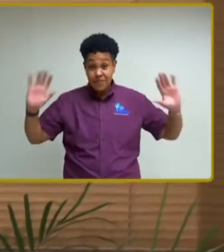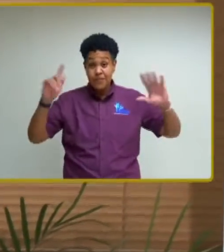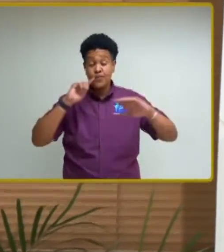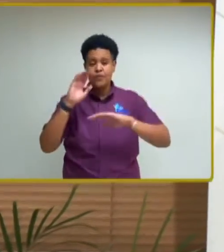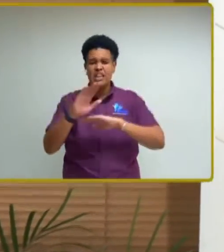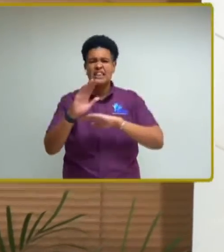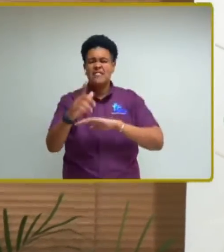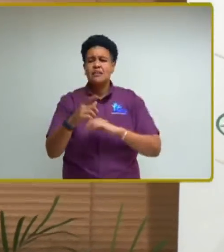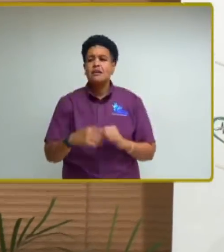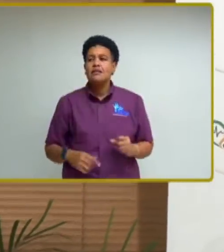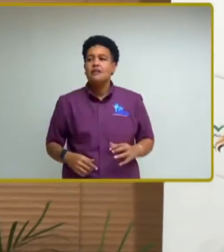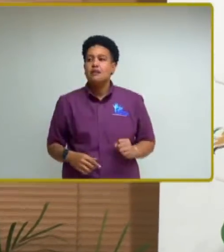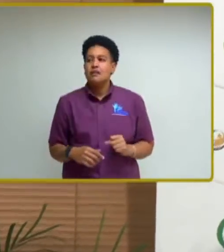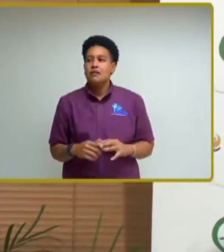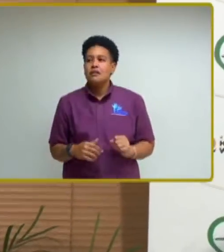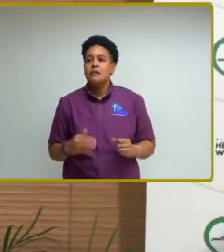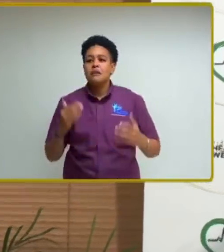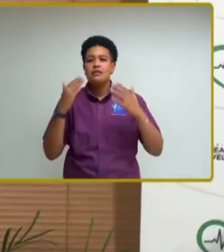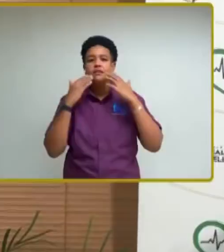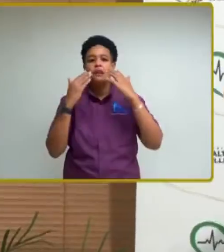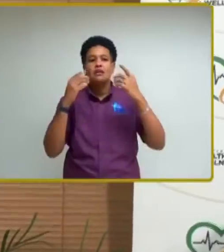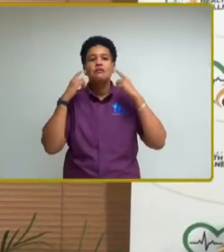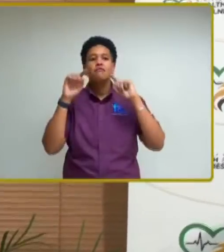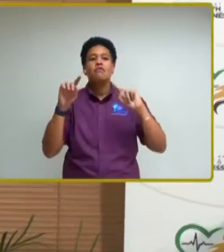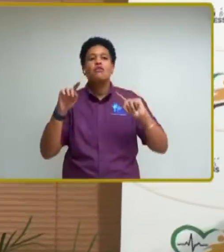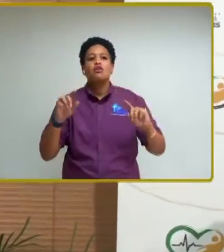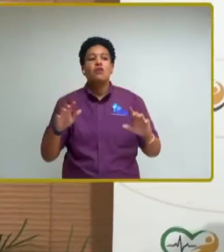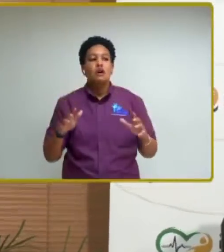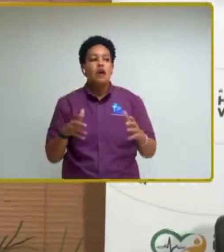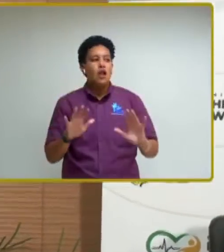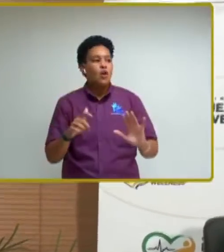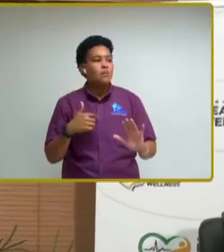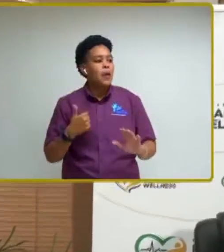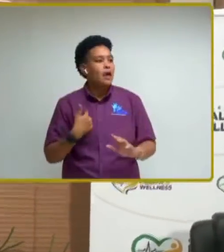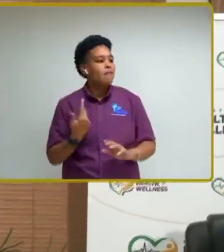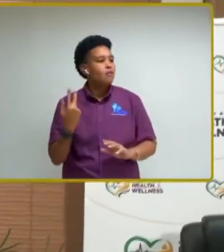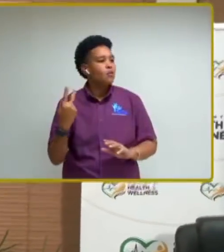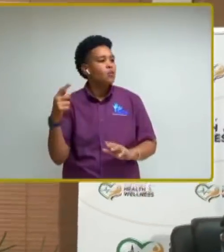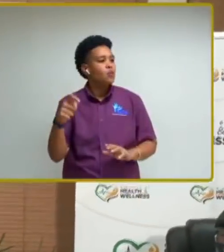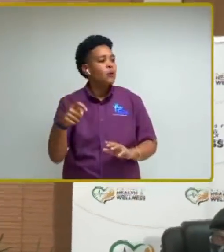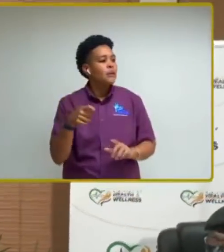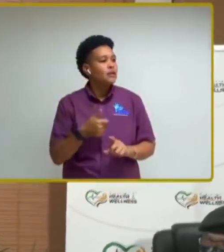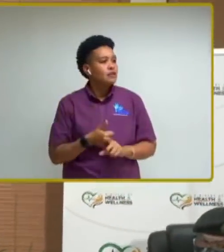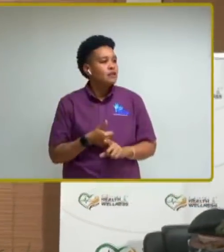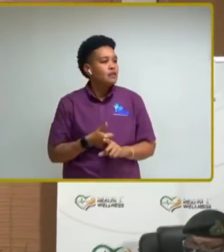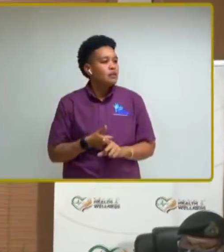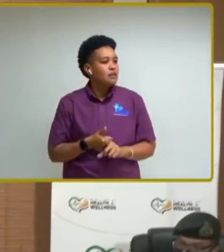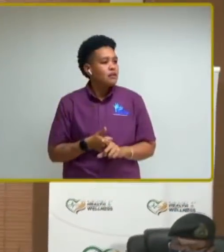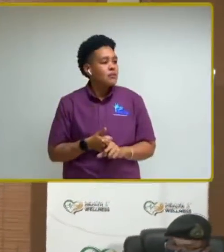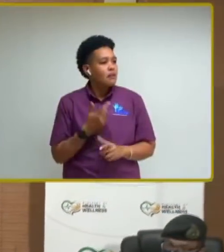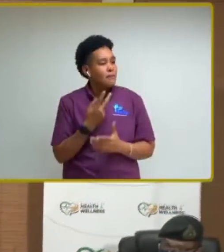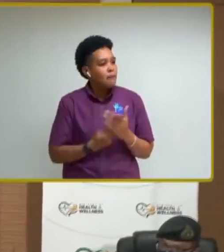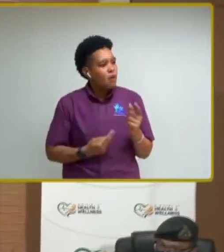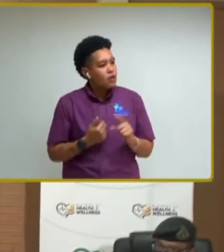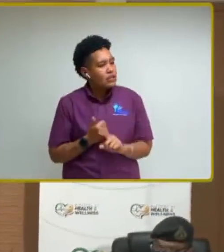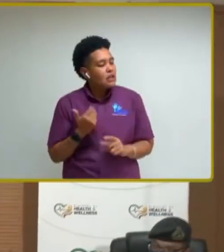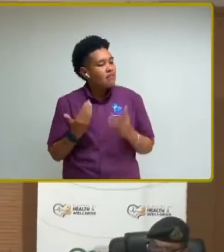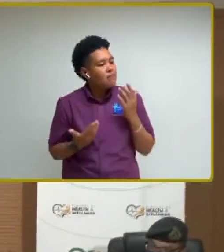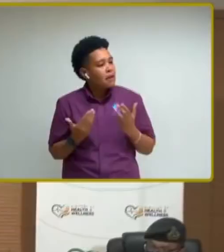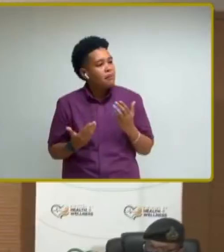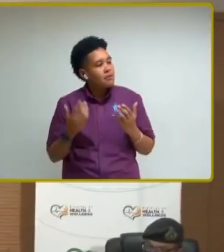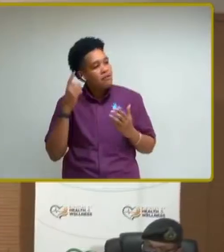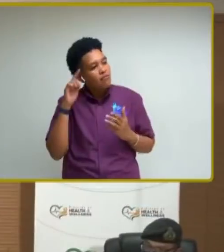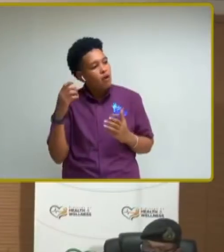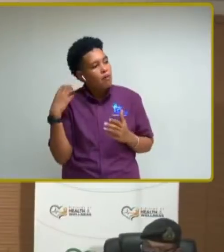folks. Thanks for facilitating me. I have two questions. Both of them may be for